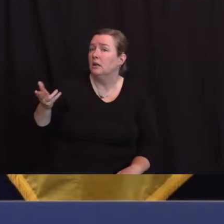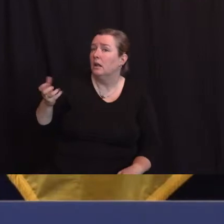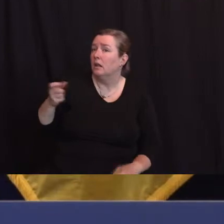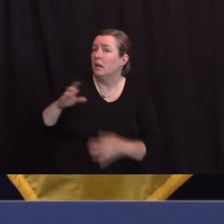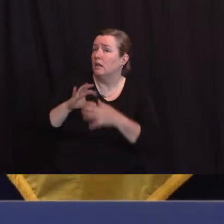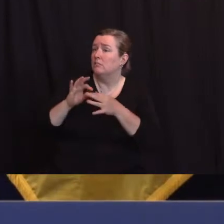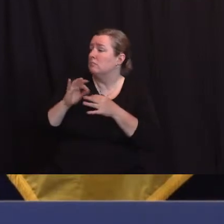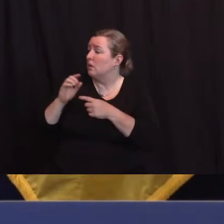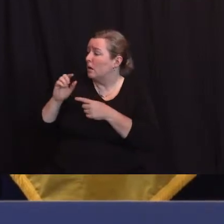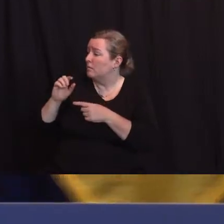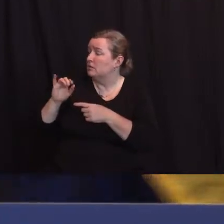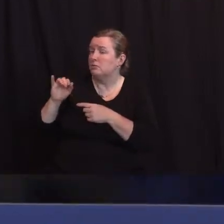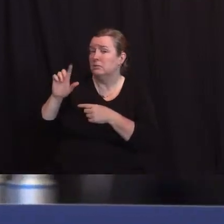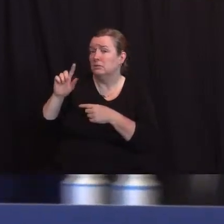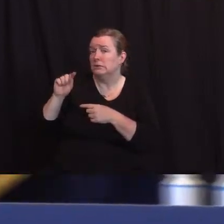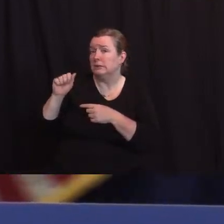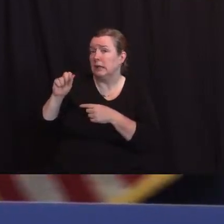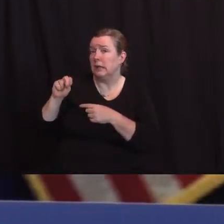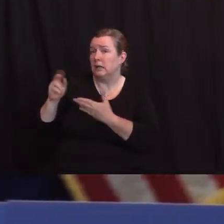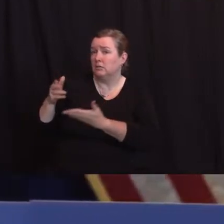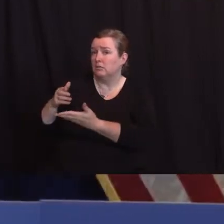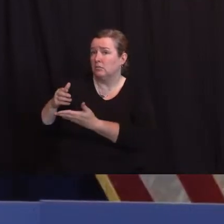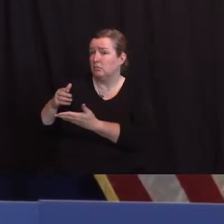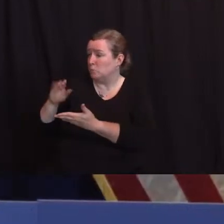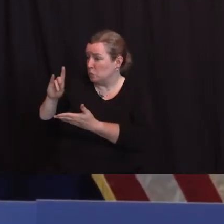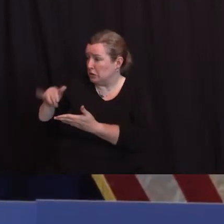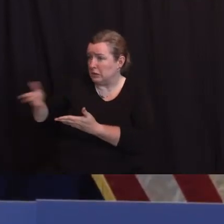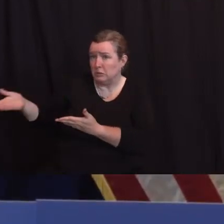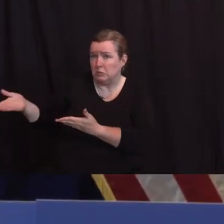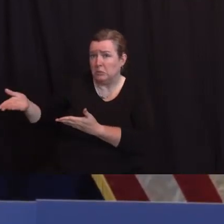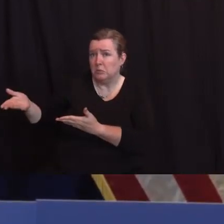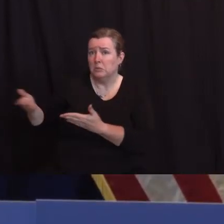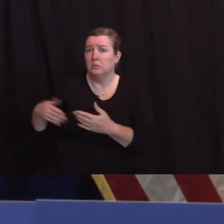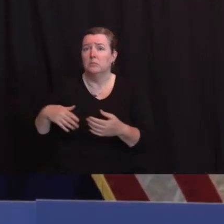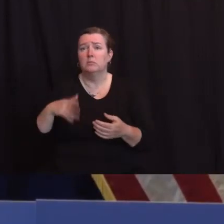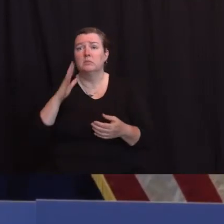well. But Judy. Sure. The county ambassadors